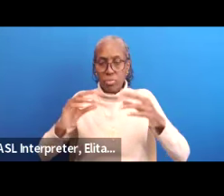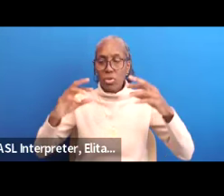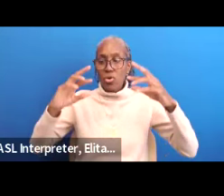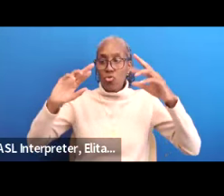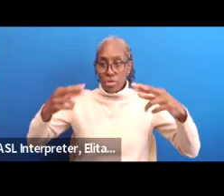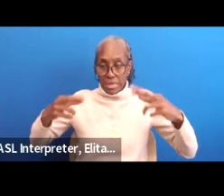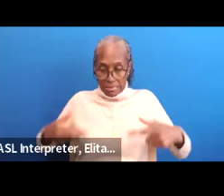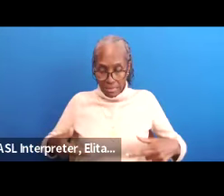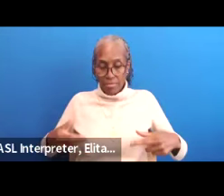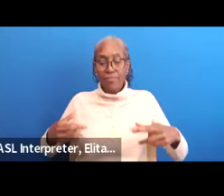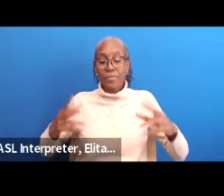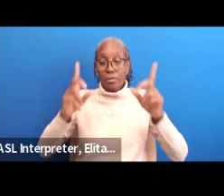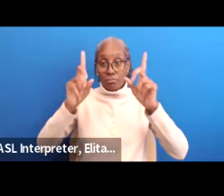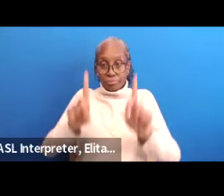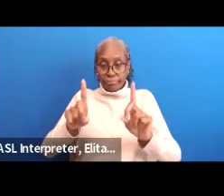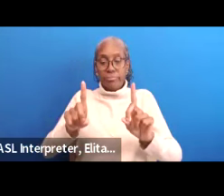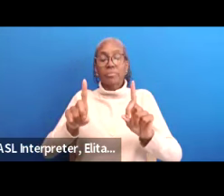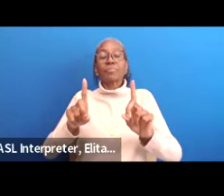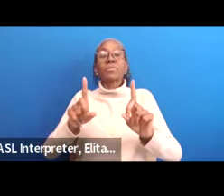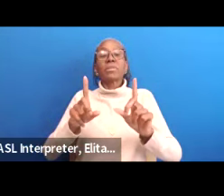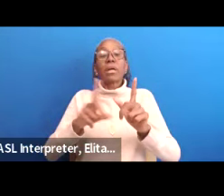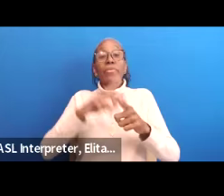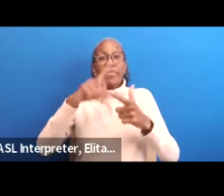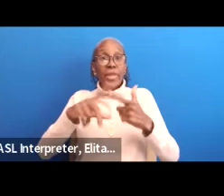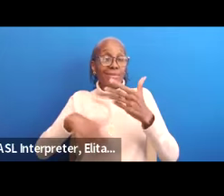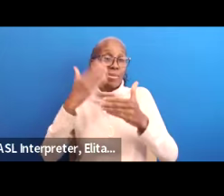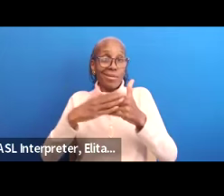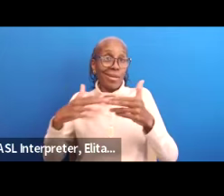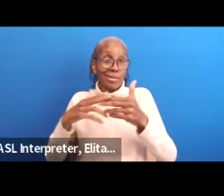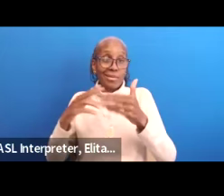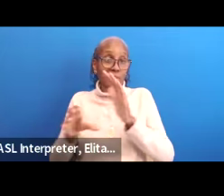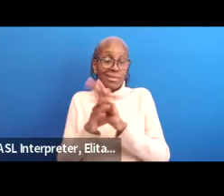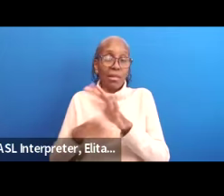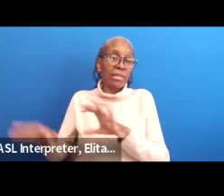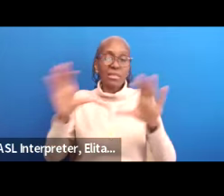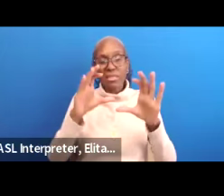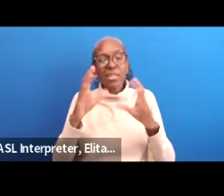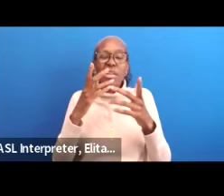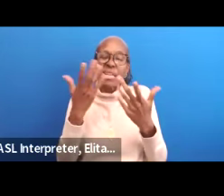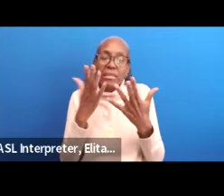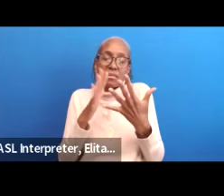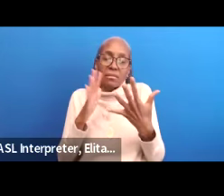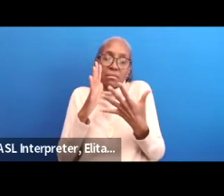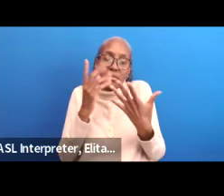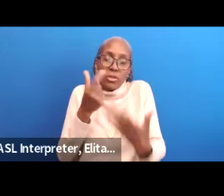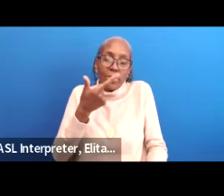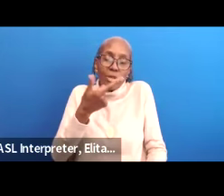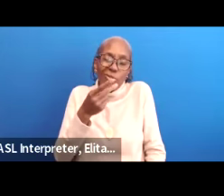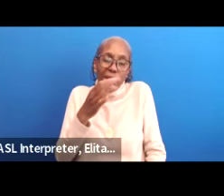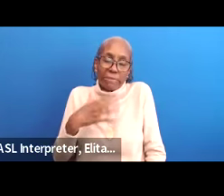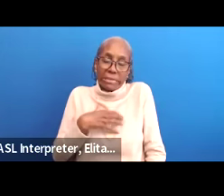Now the next slide is graphic, so you might want to turn away.